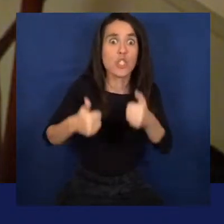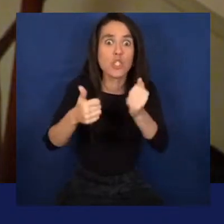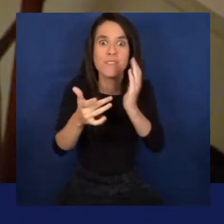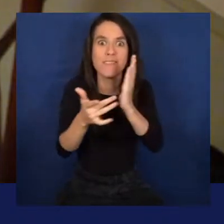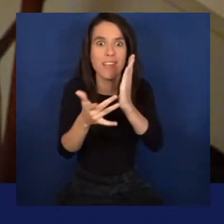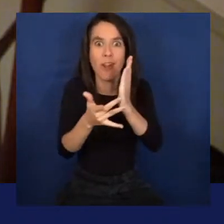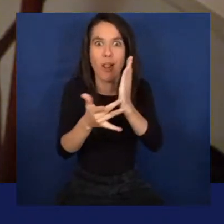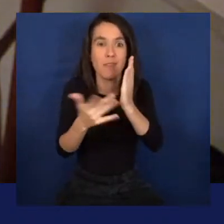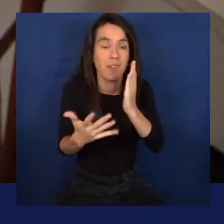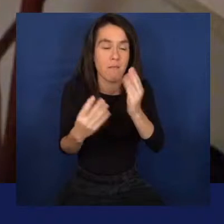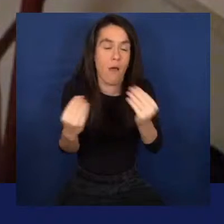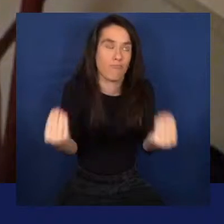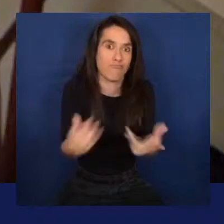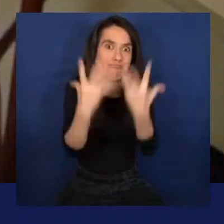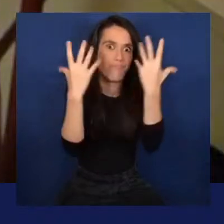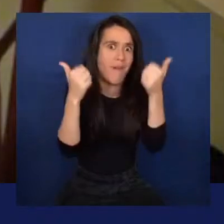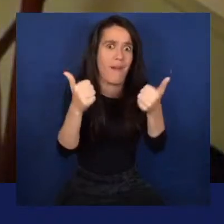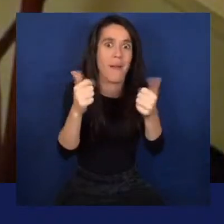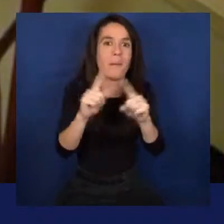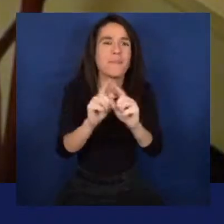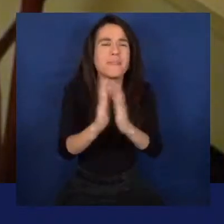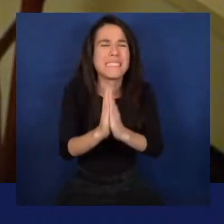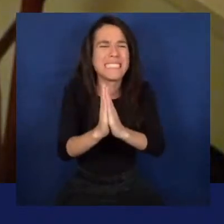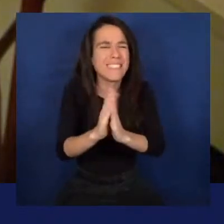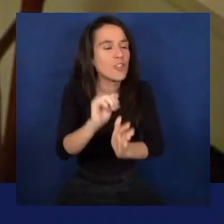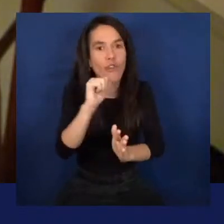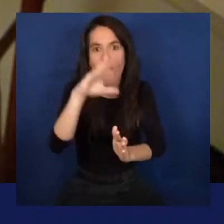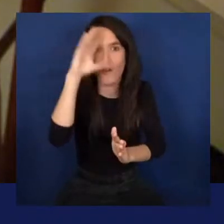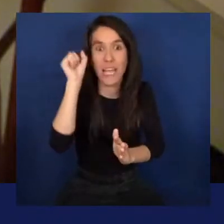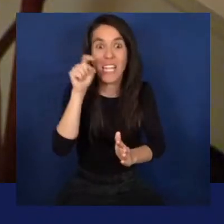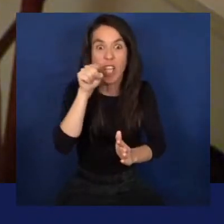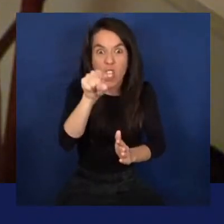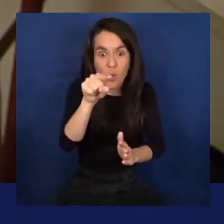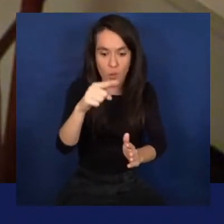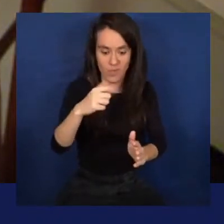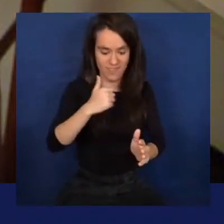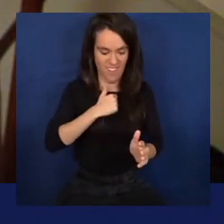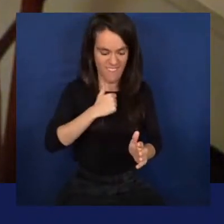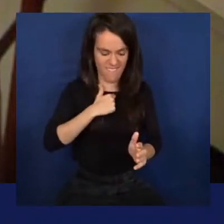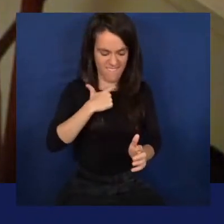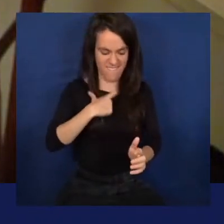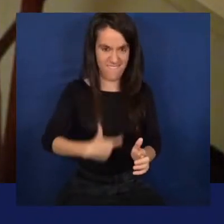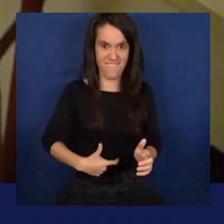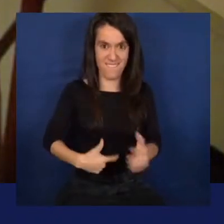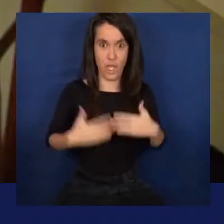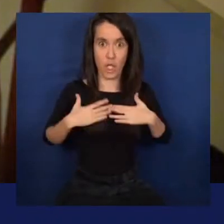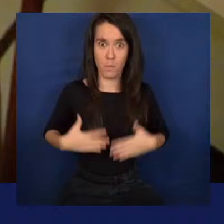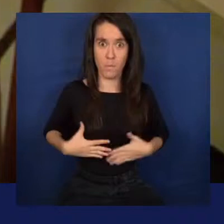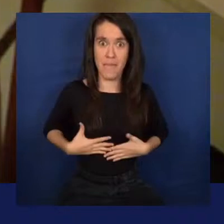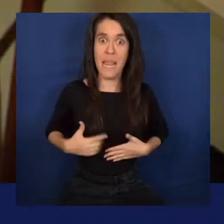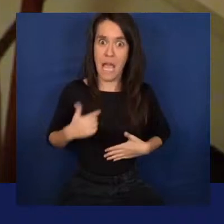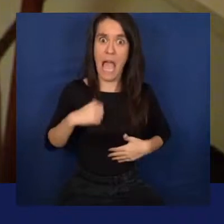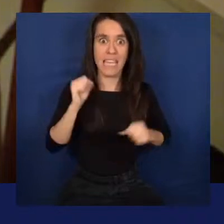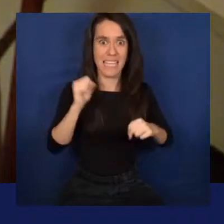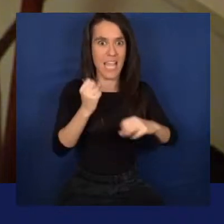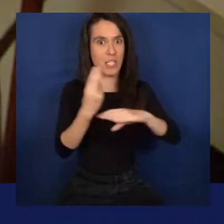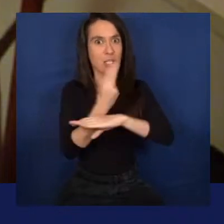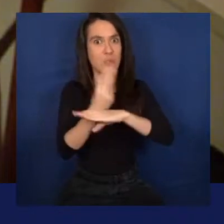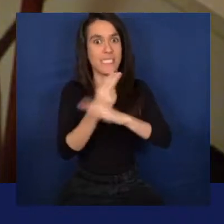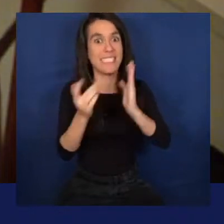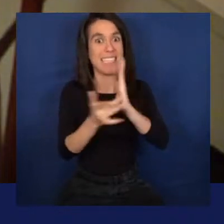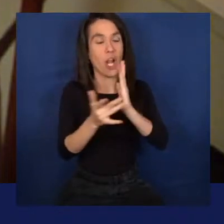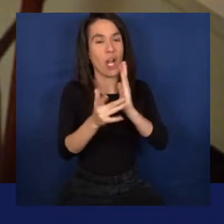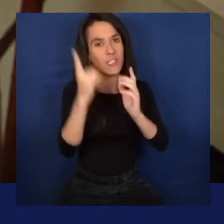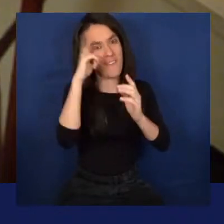lot of things, but please don't forget that you're a human being and you can use technology to do better things.